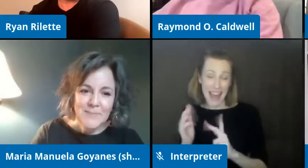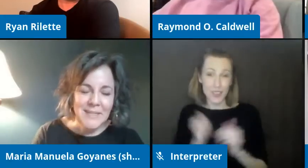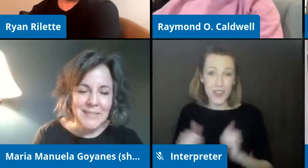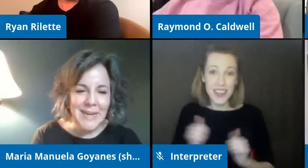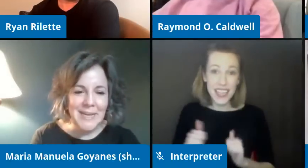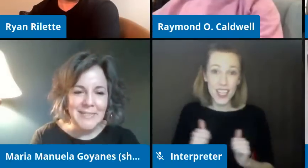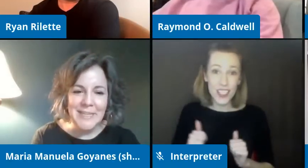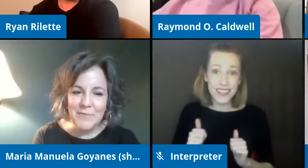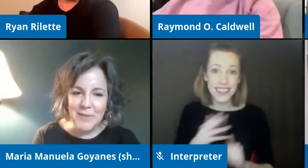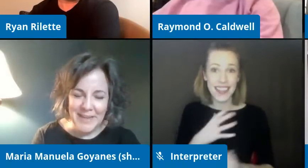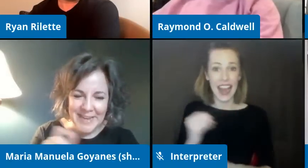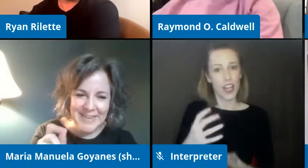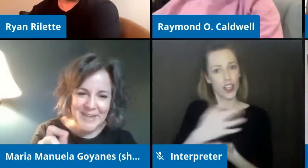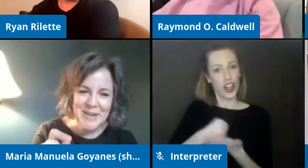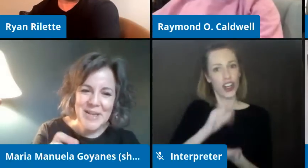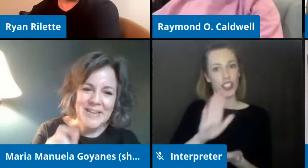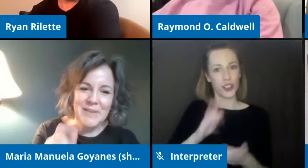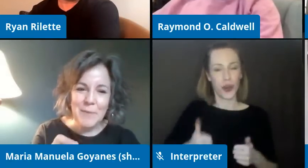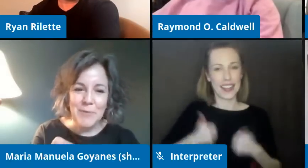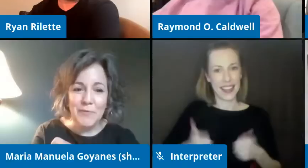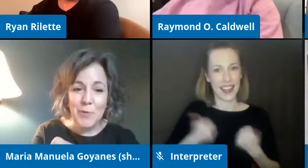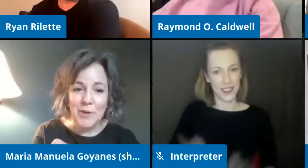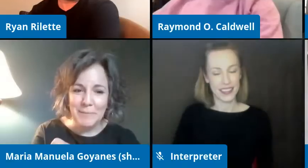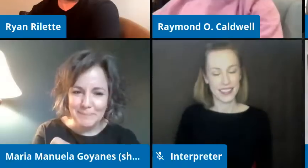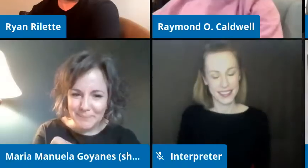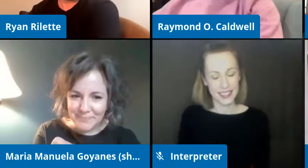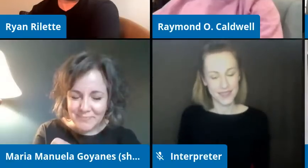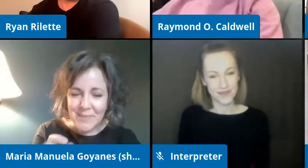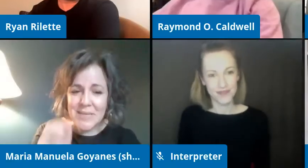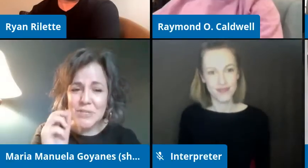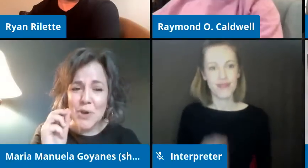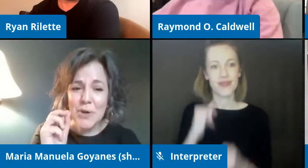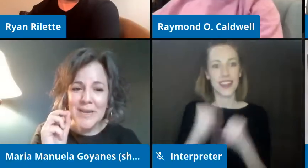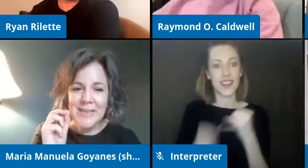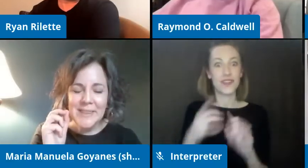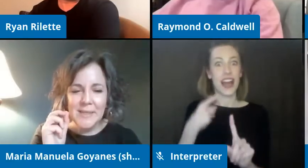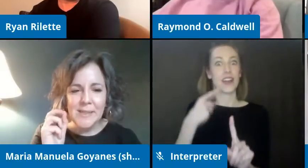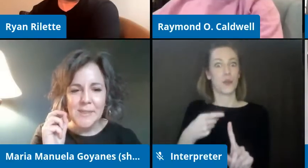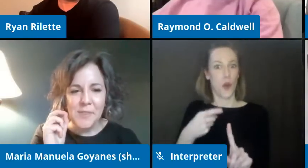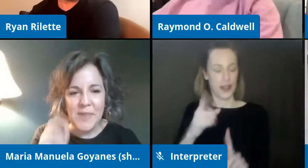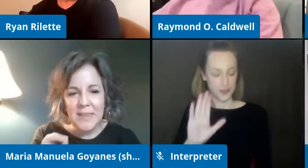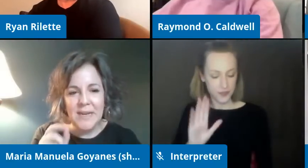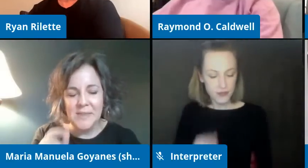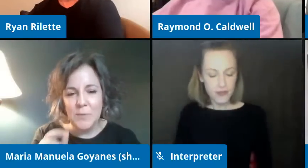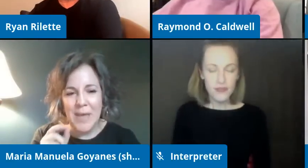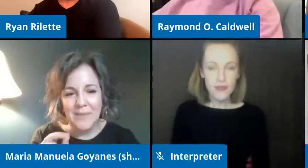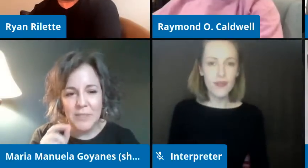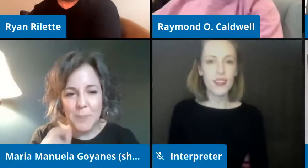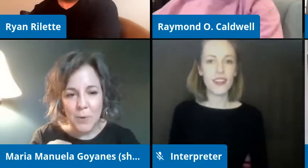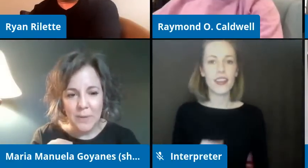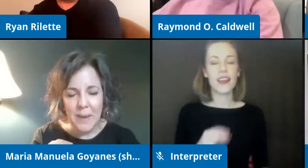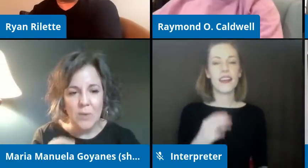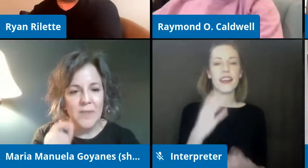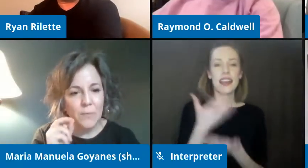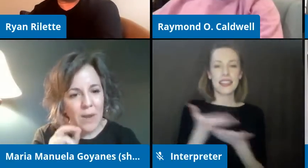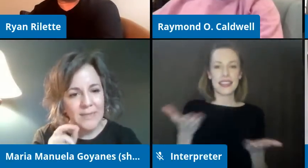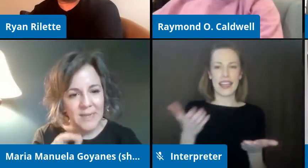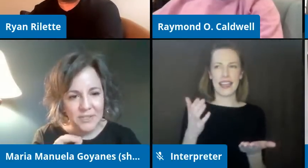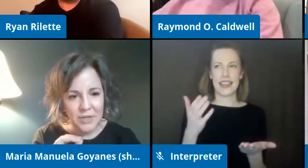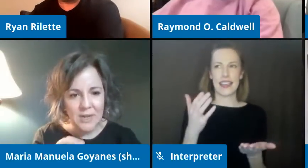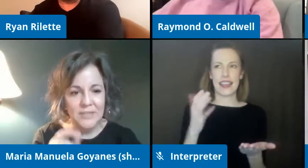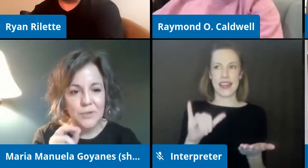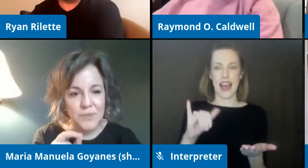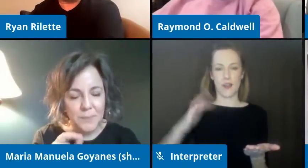I leave, give up the floor. So the thing that I think we haven't spoken about that